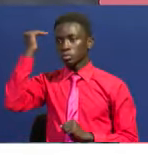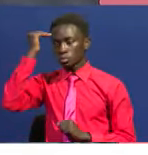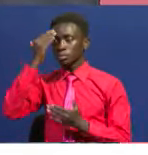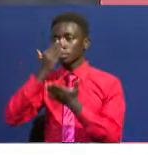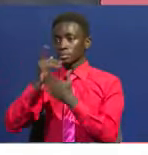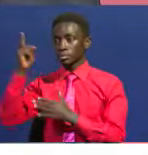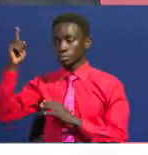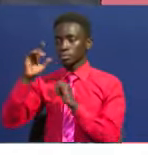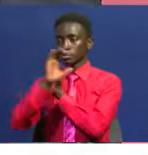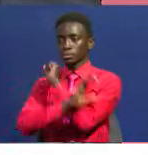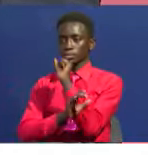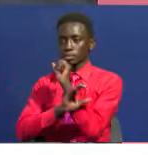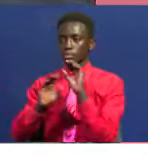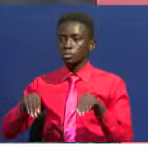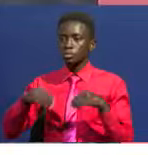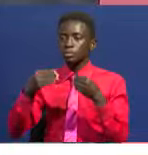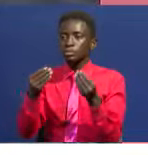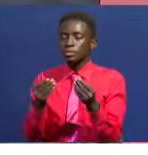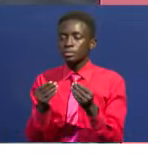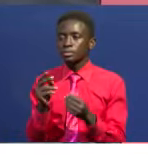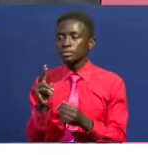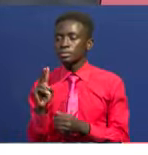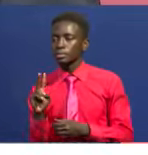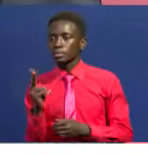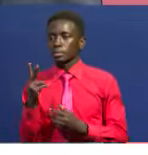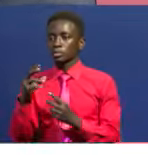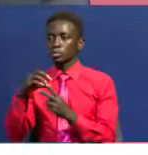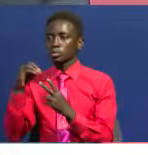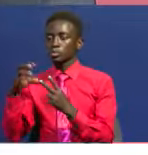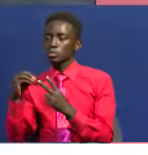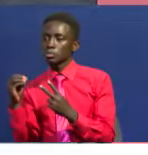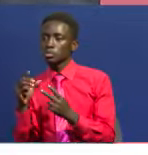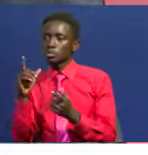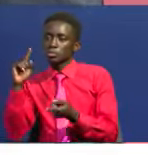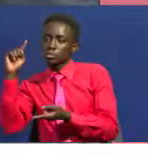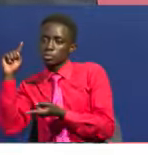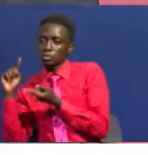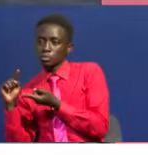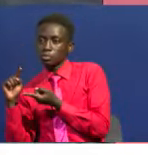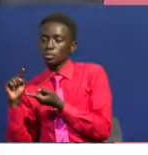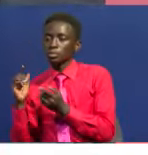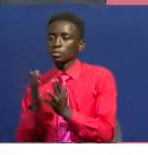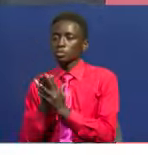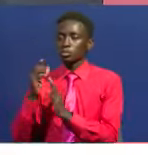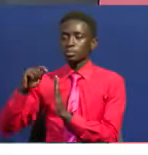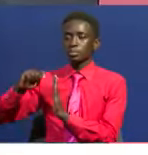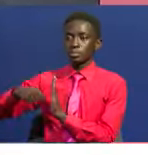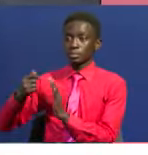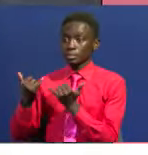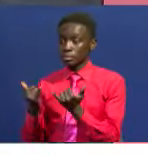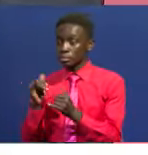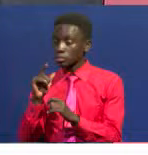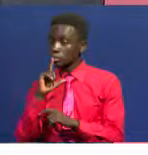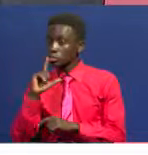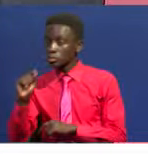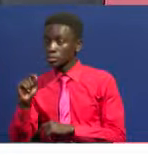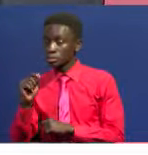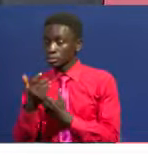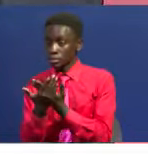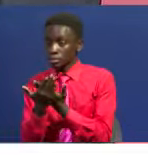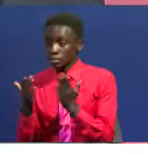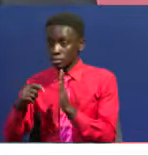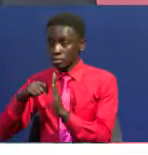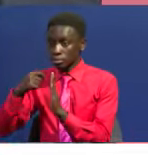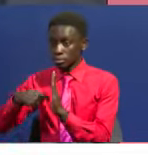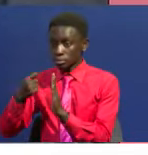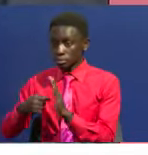countries provide subsidies to their manufacturers. Mm-hmm. So we have tried to ring fence. Any product that is manufactured locally will